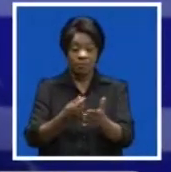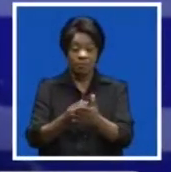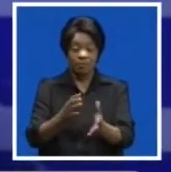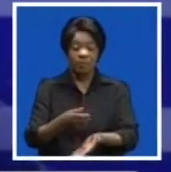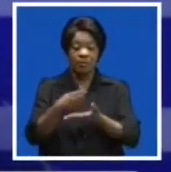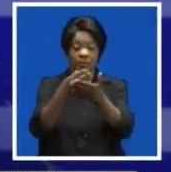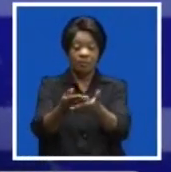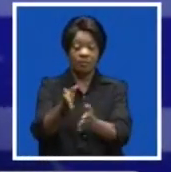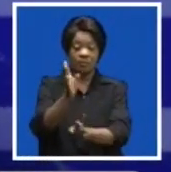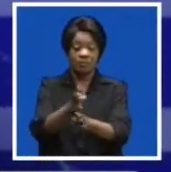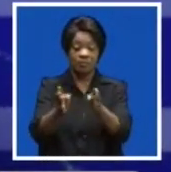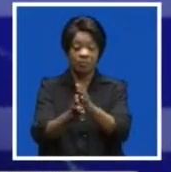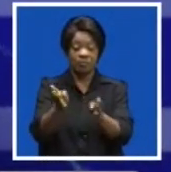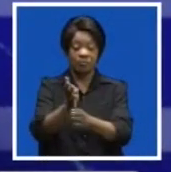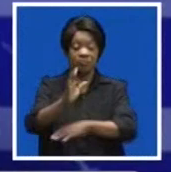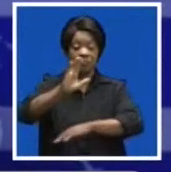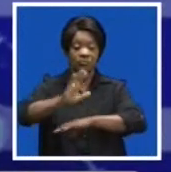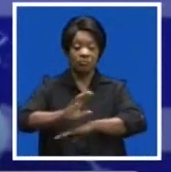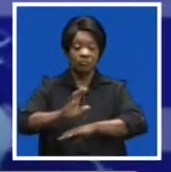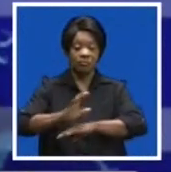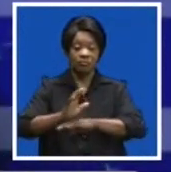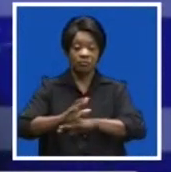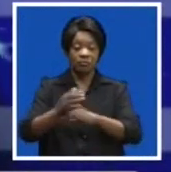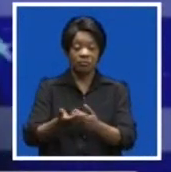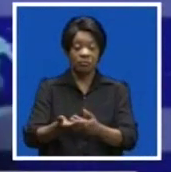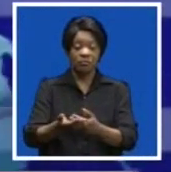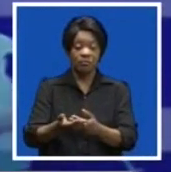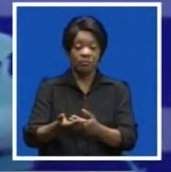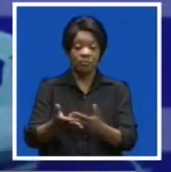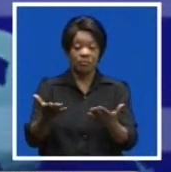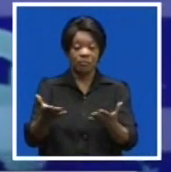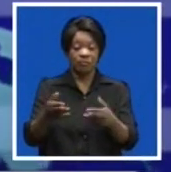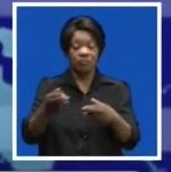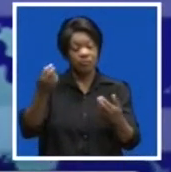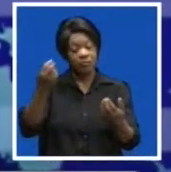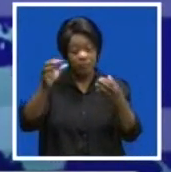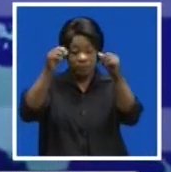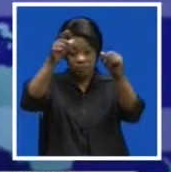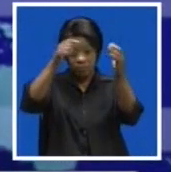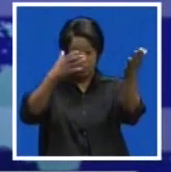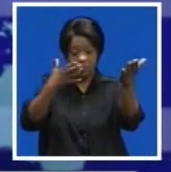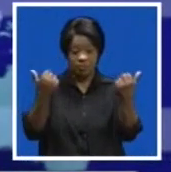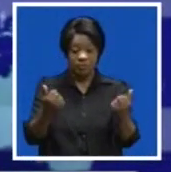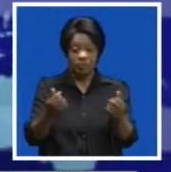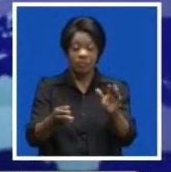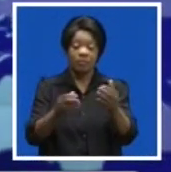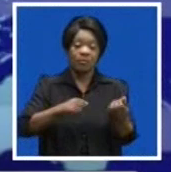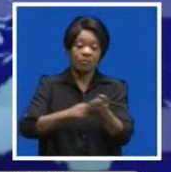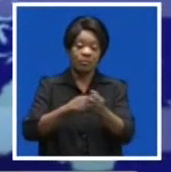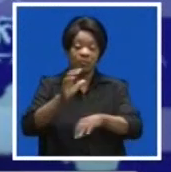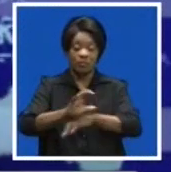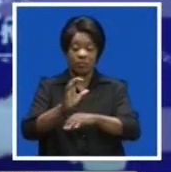assistance during the construction of the church. Reverend Bishop Muyutu said the president's support to the church demonstrates